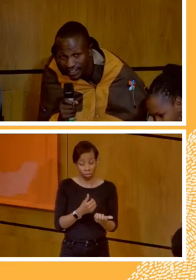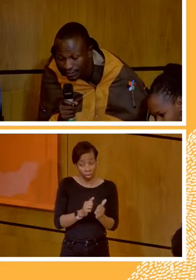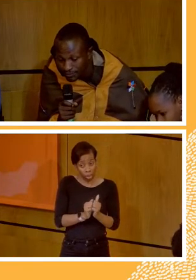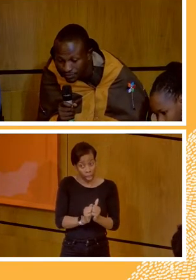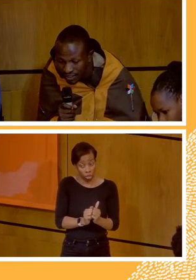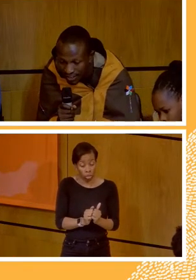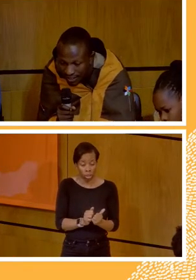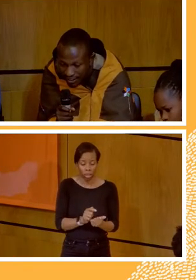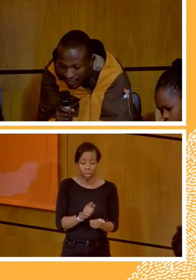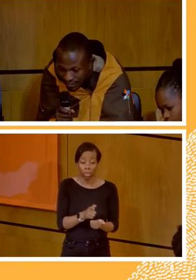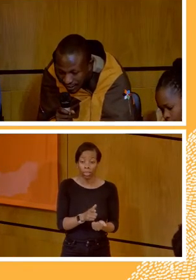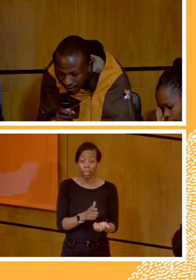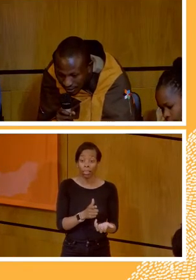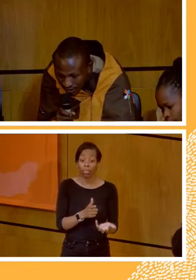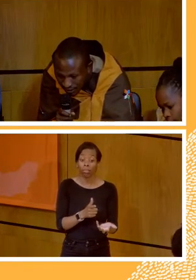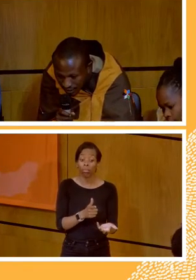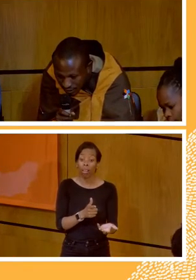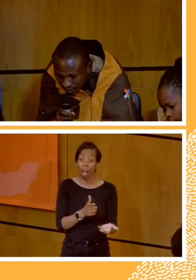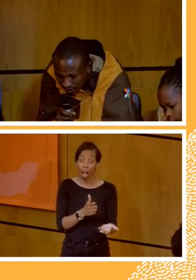make